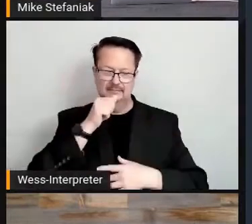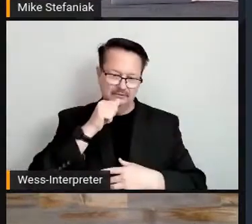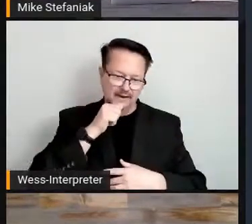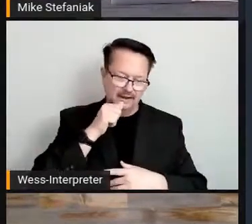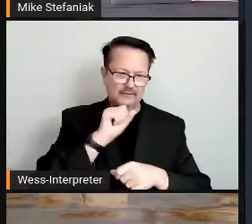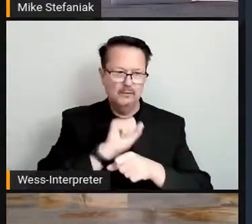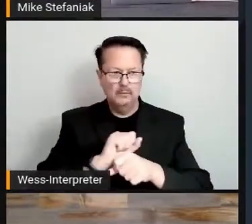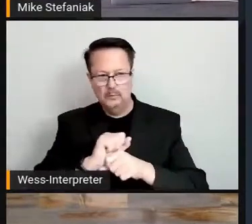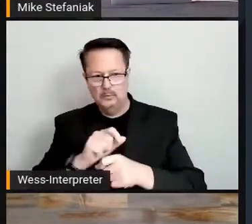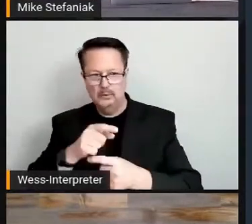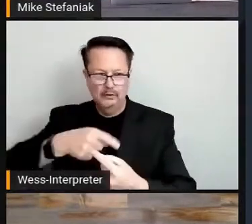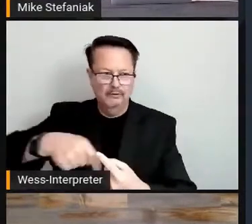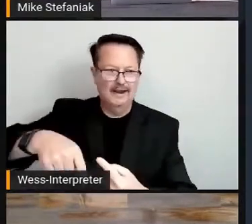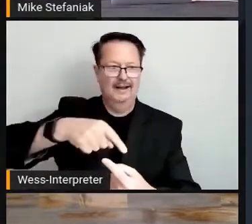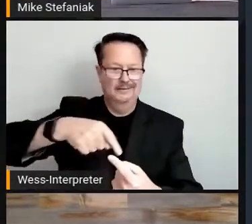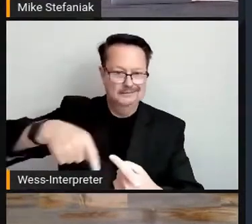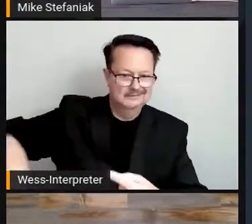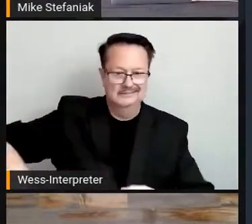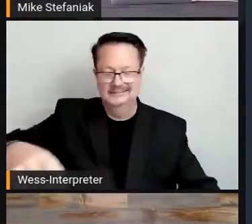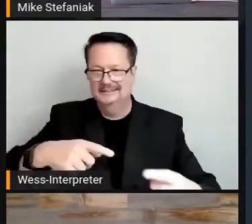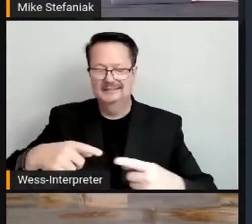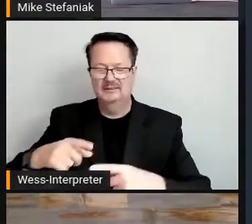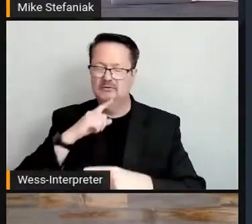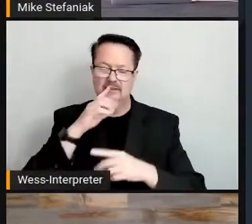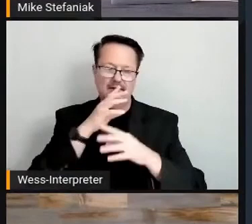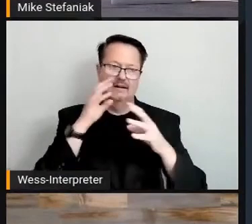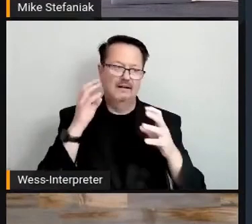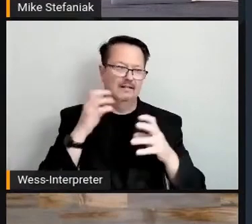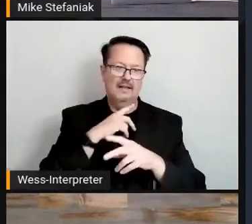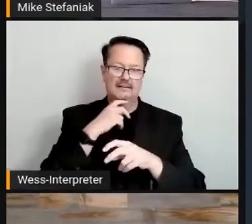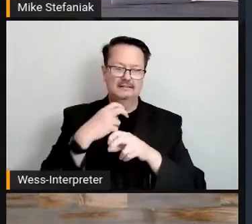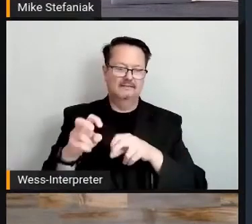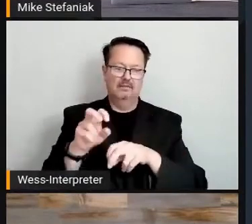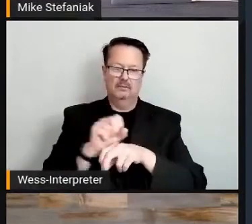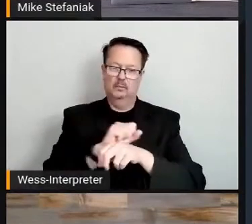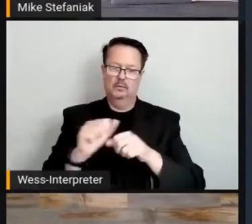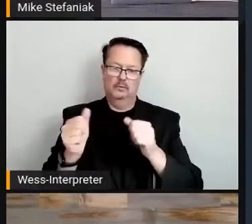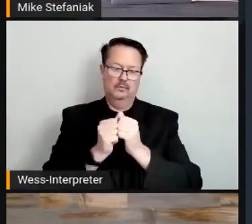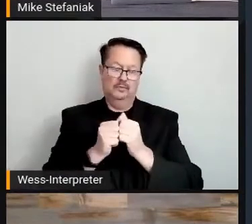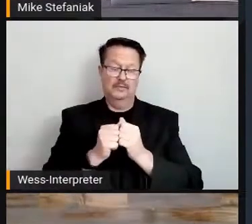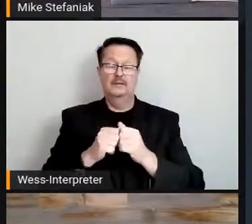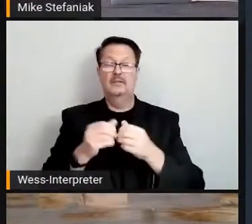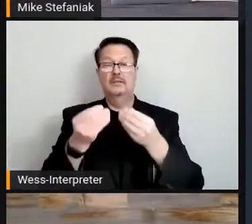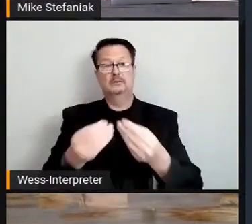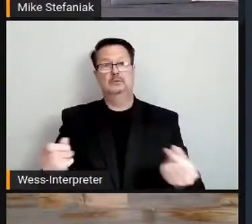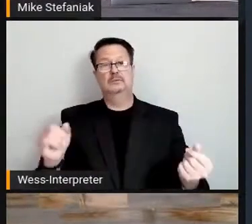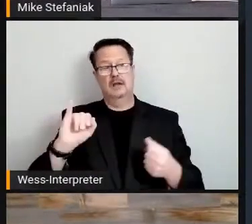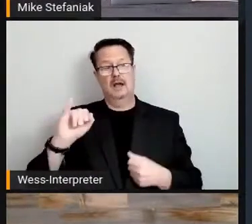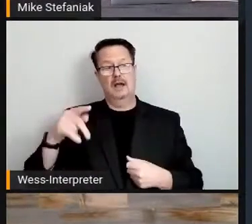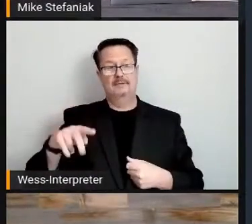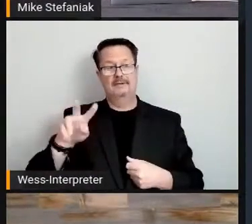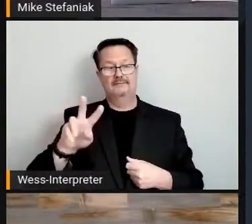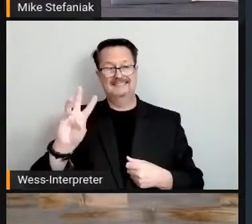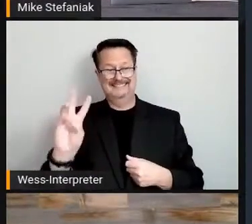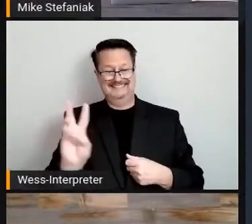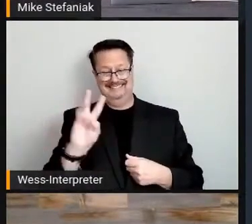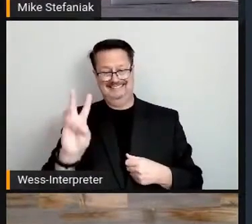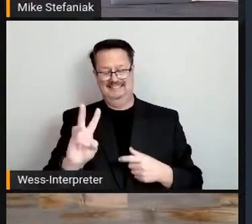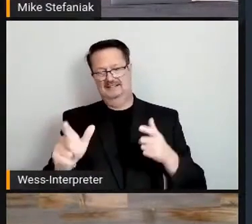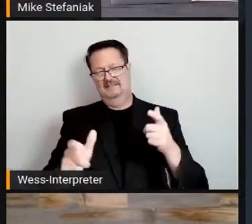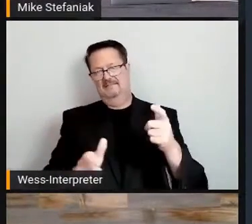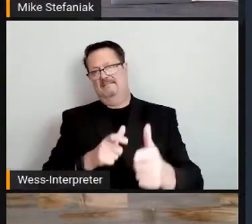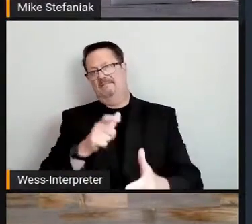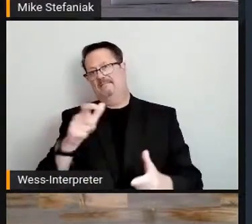workarounds that's really just ugly and difficult to work with. And the solution to that is IPv6, which is a massive